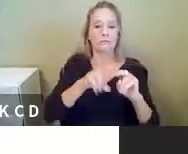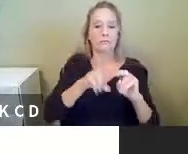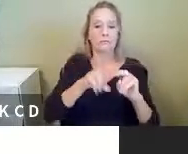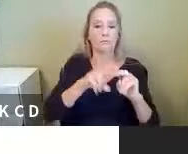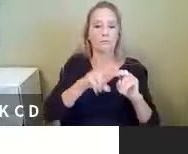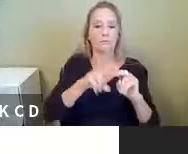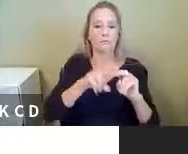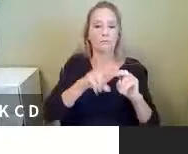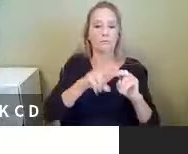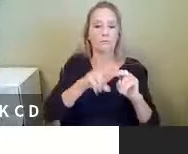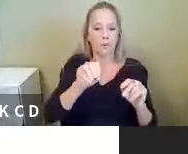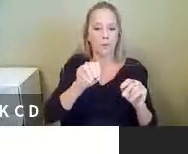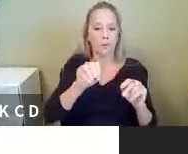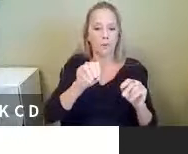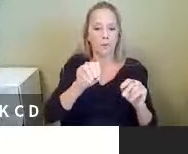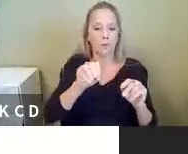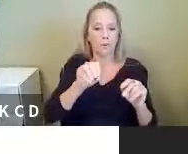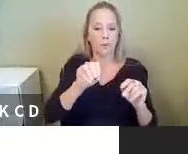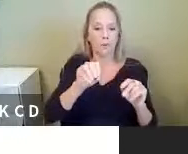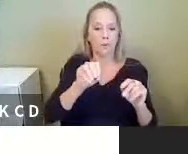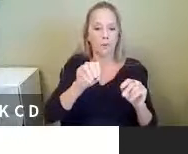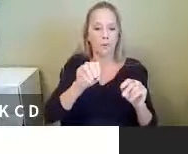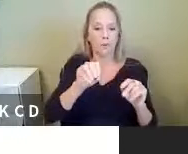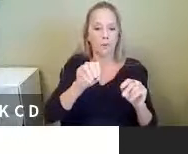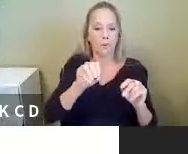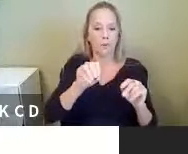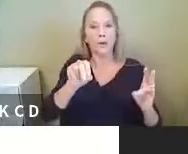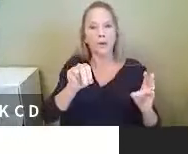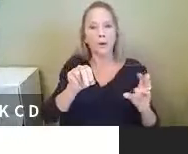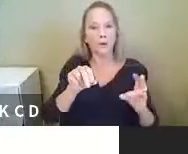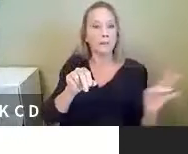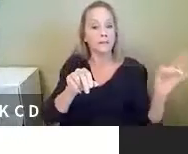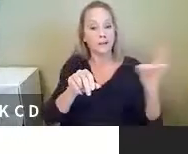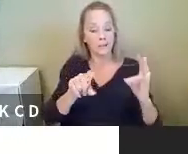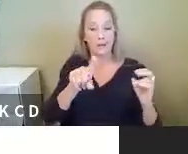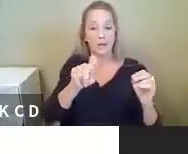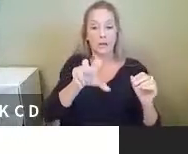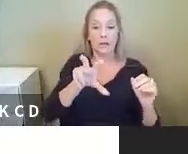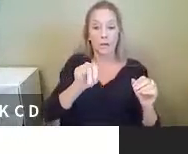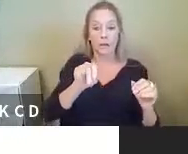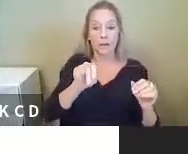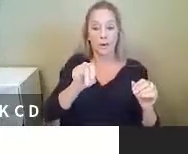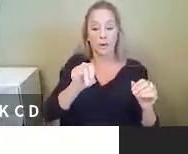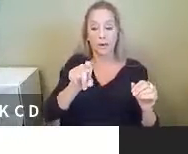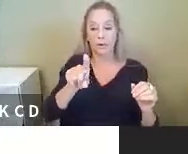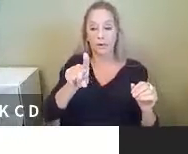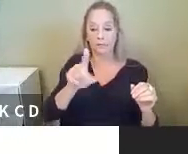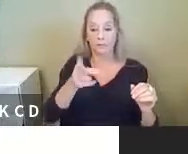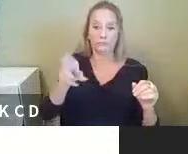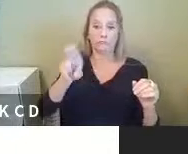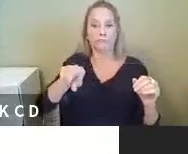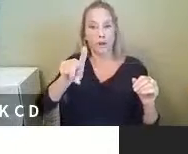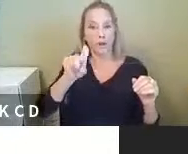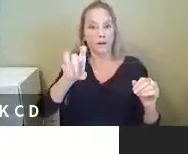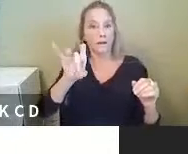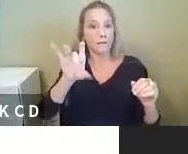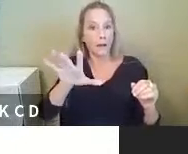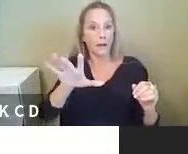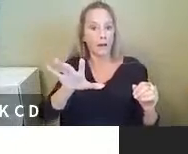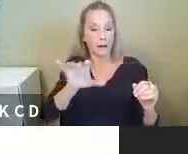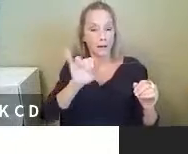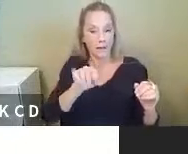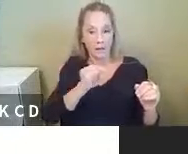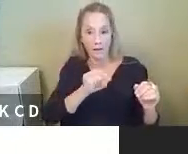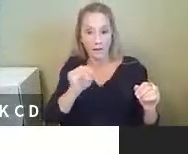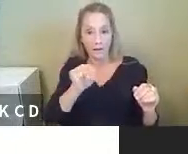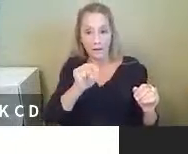went 101 to 130, and then another 7 days, 130 to 185. What